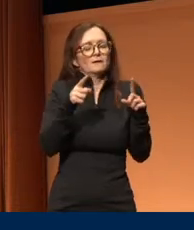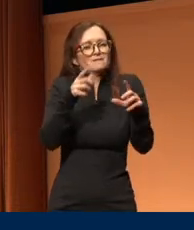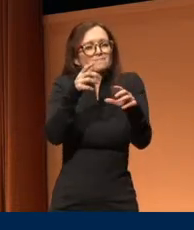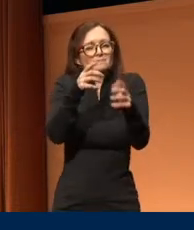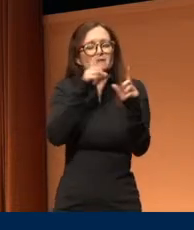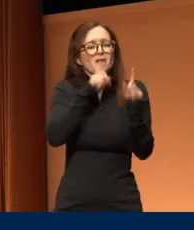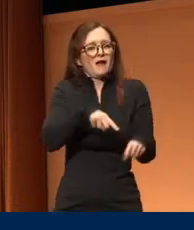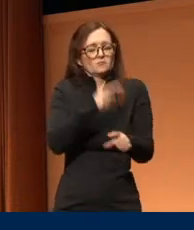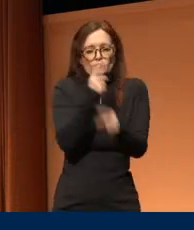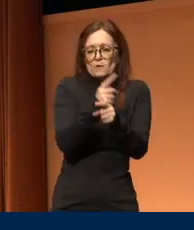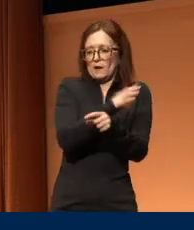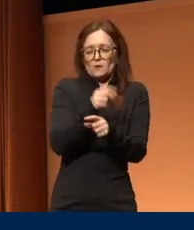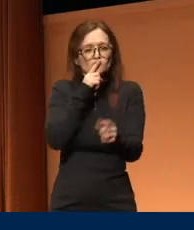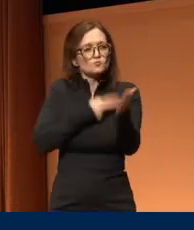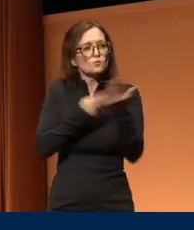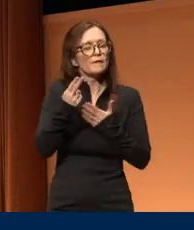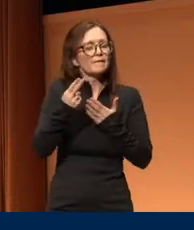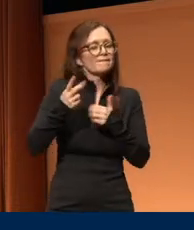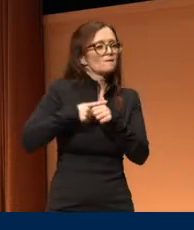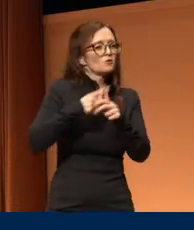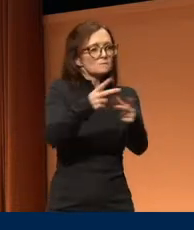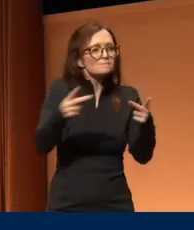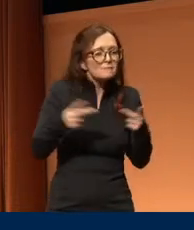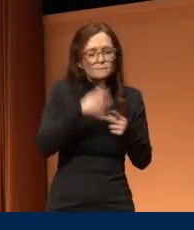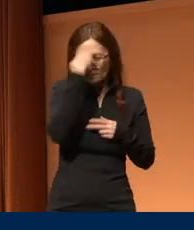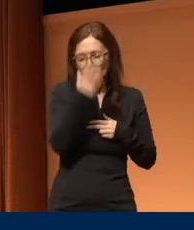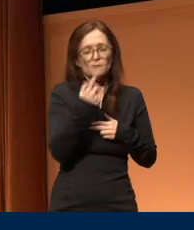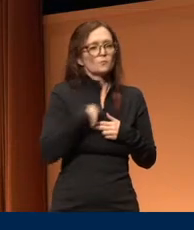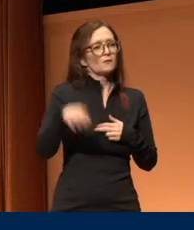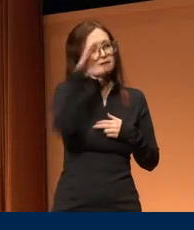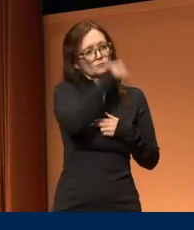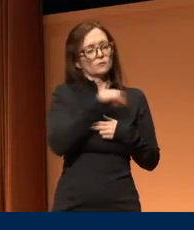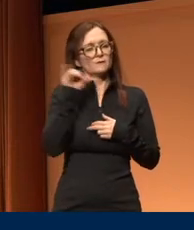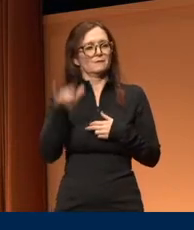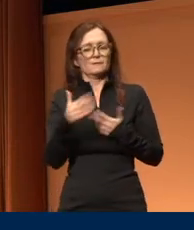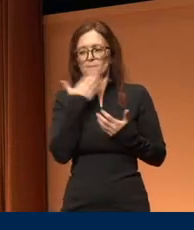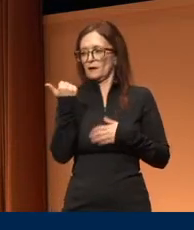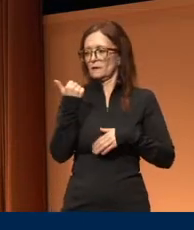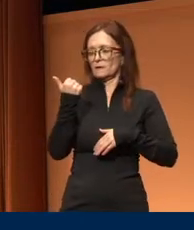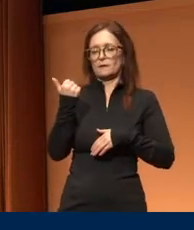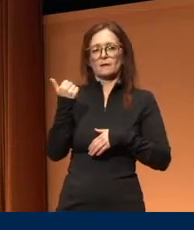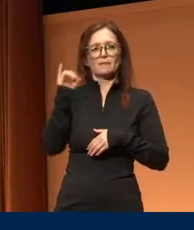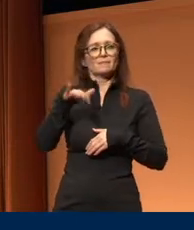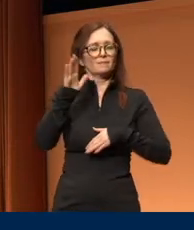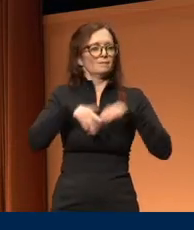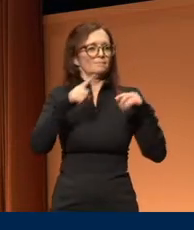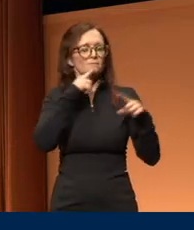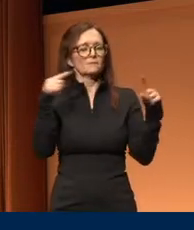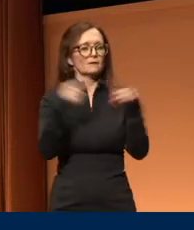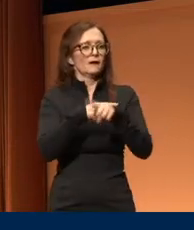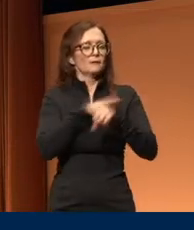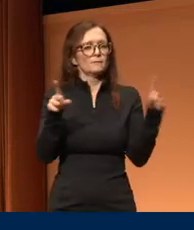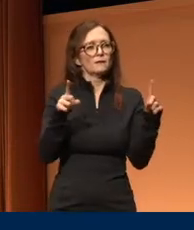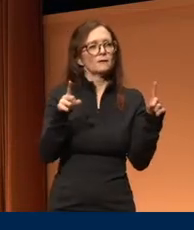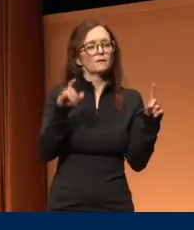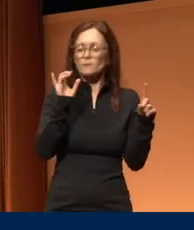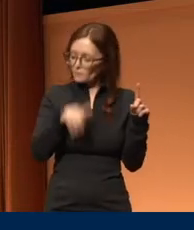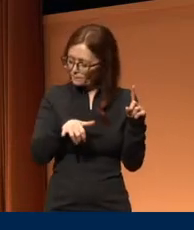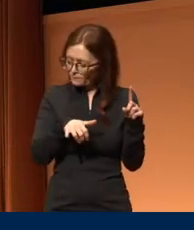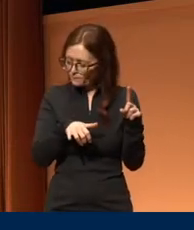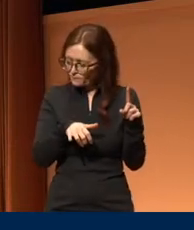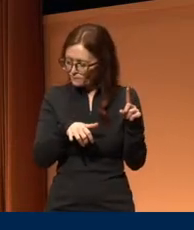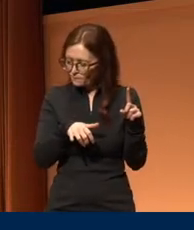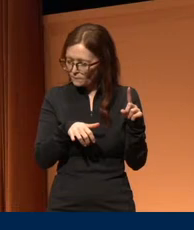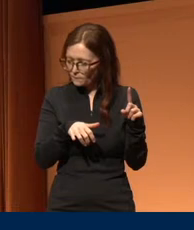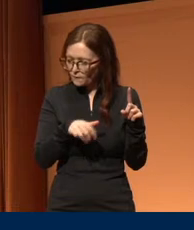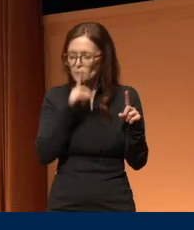right individually in the first place, so assuming that each voter is better than a coin flip, the majority is virtually certain